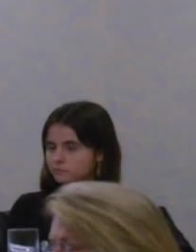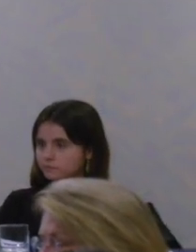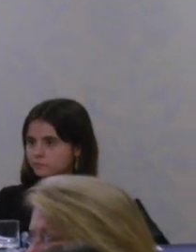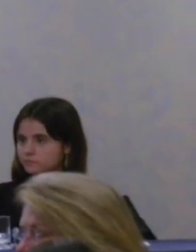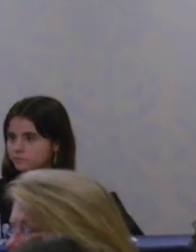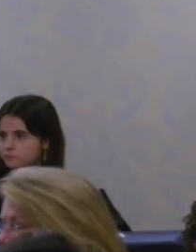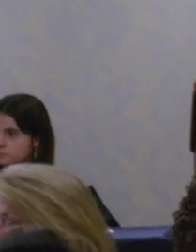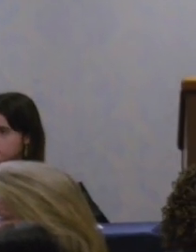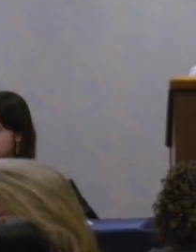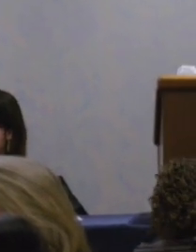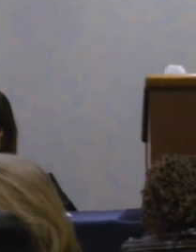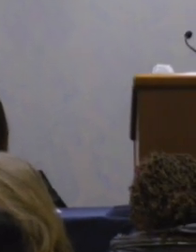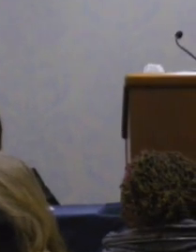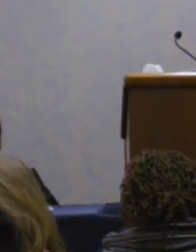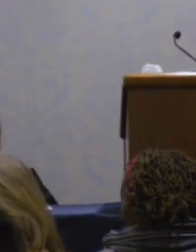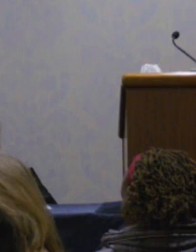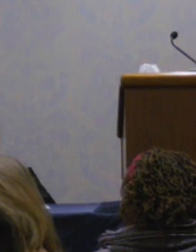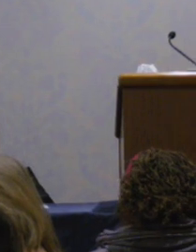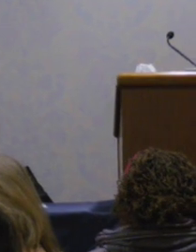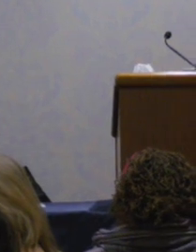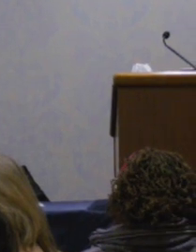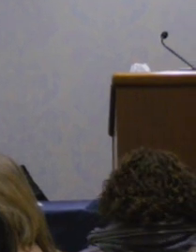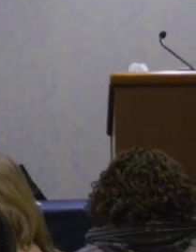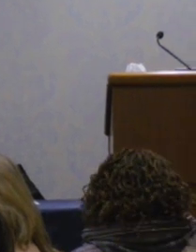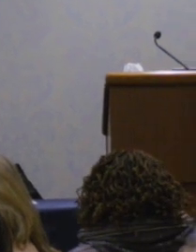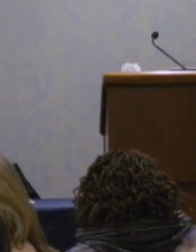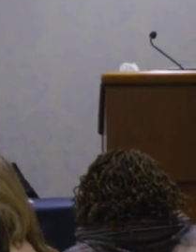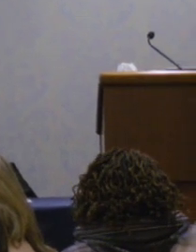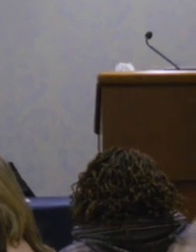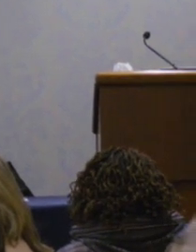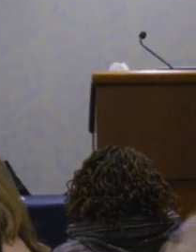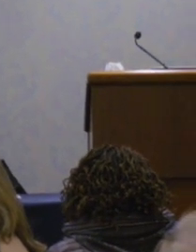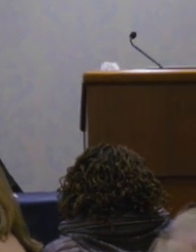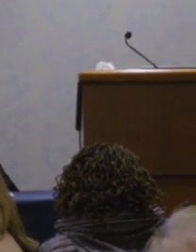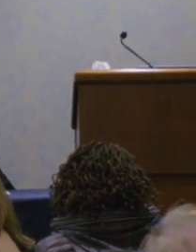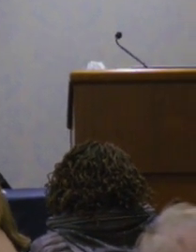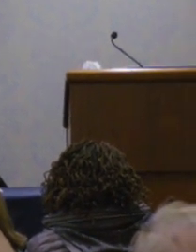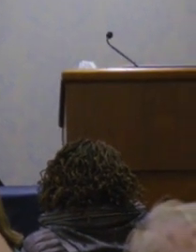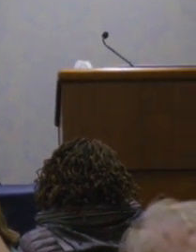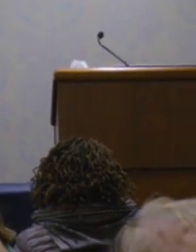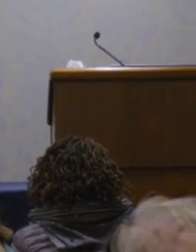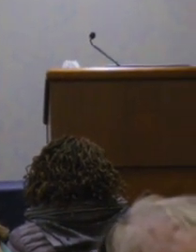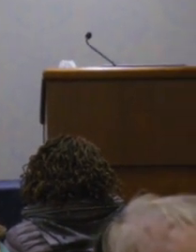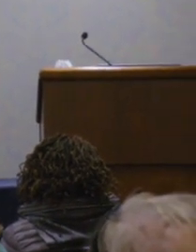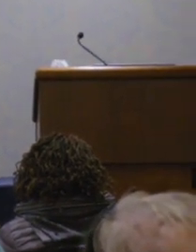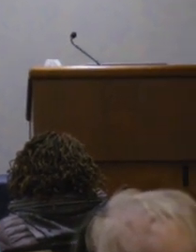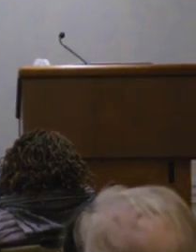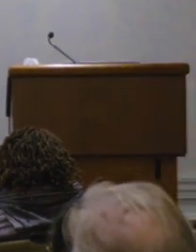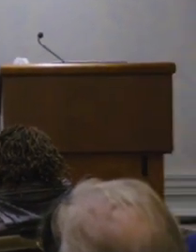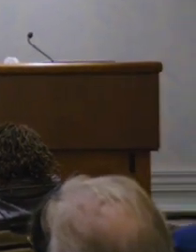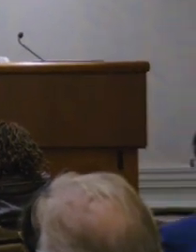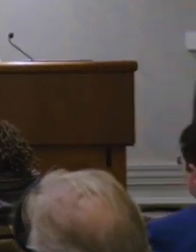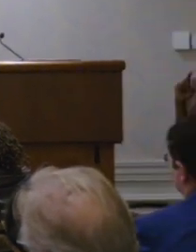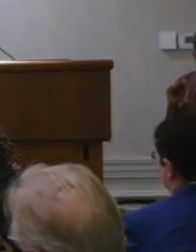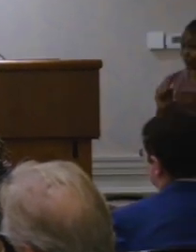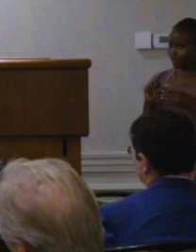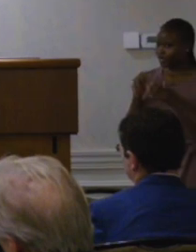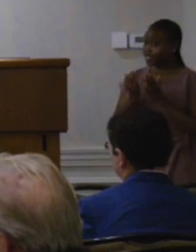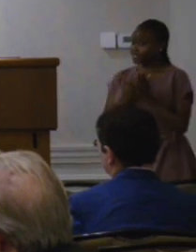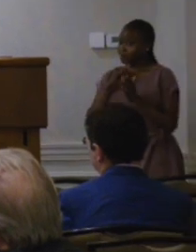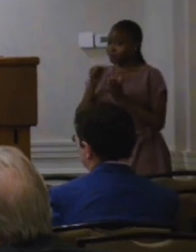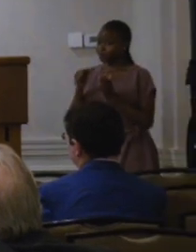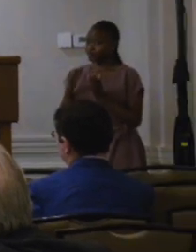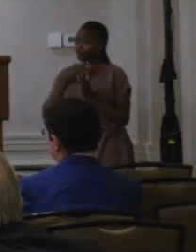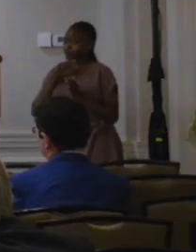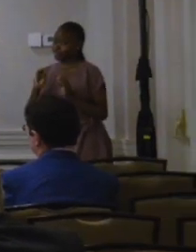knowledge, but it's an inner call, so to speak. Some people don't like to say that